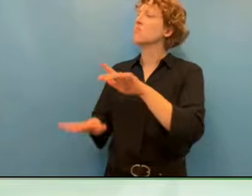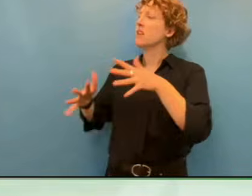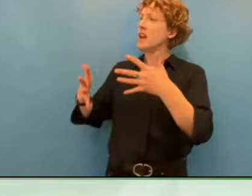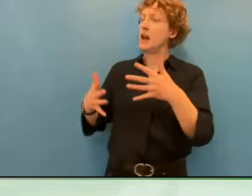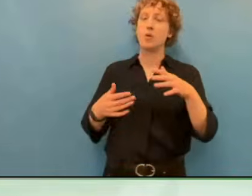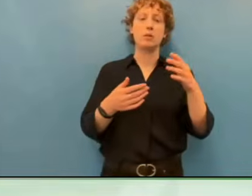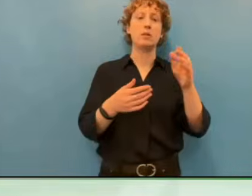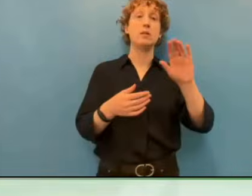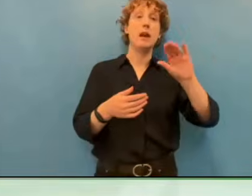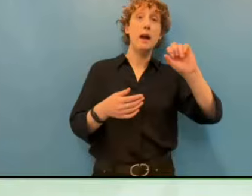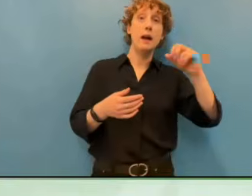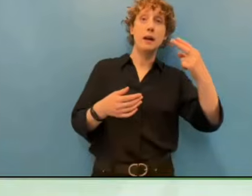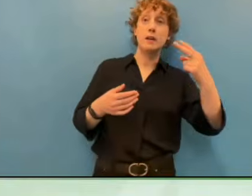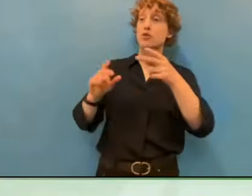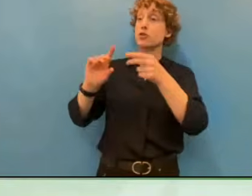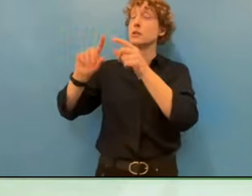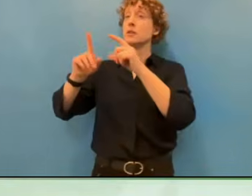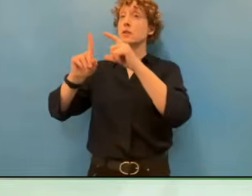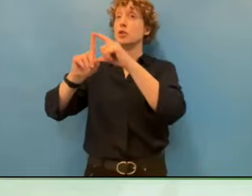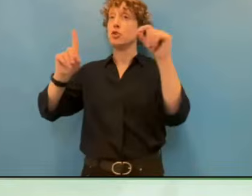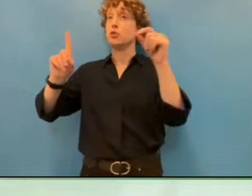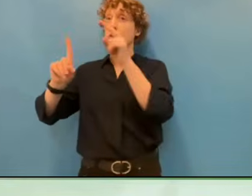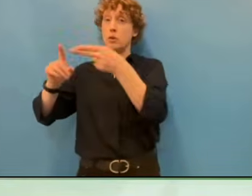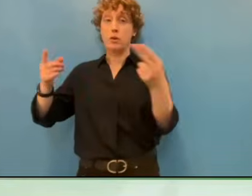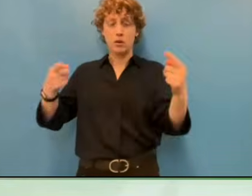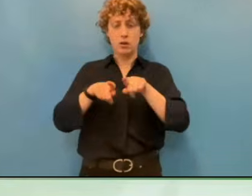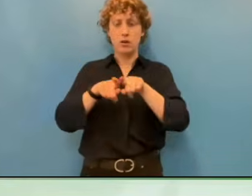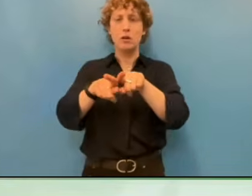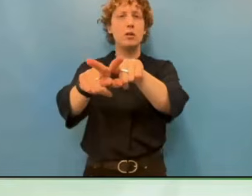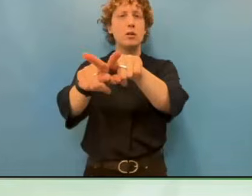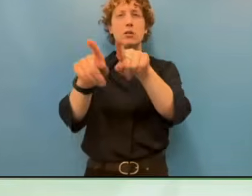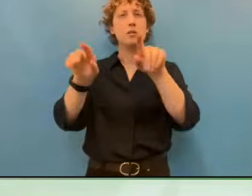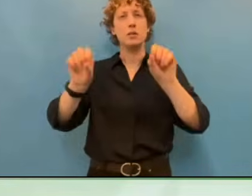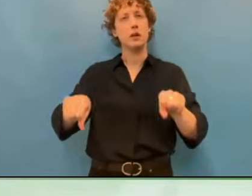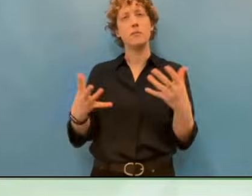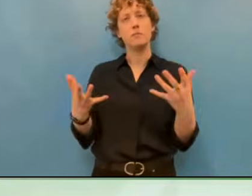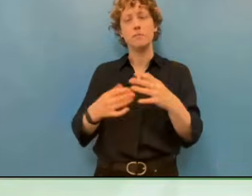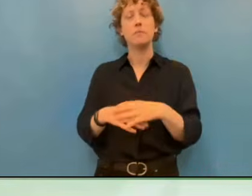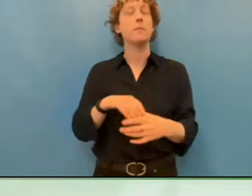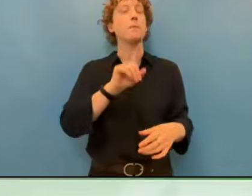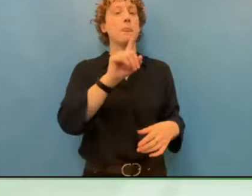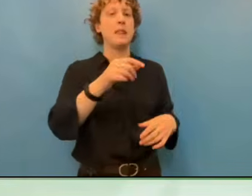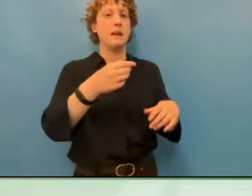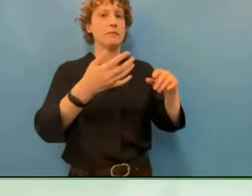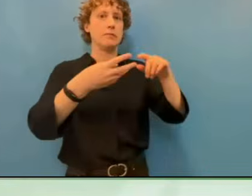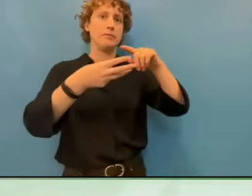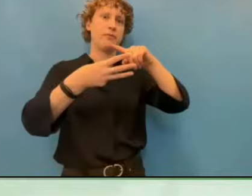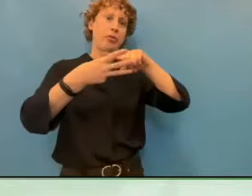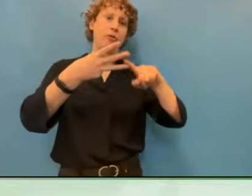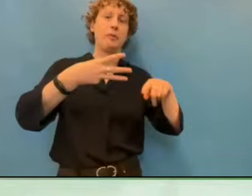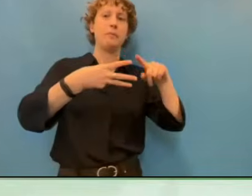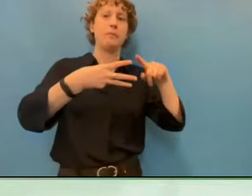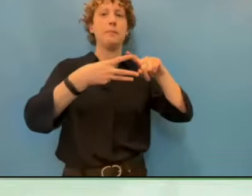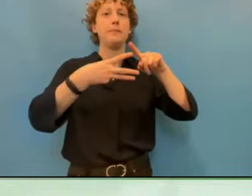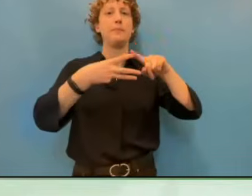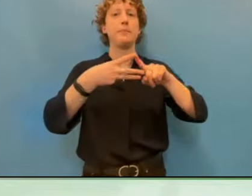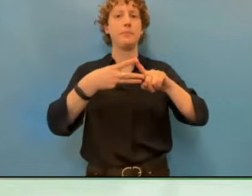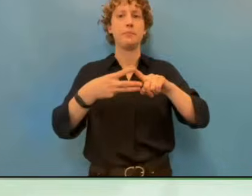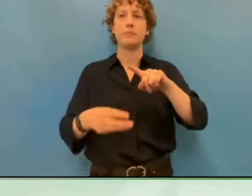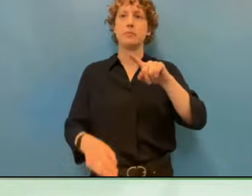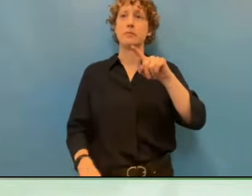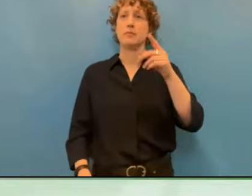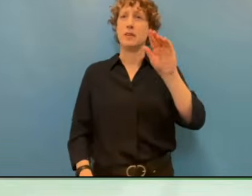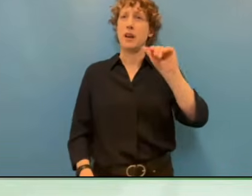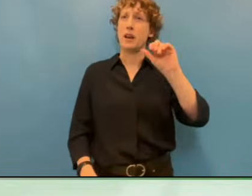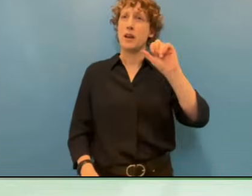three aspects here. The first one is the availability of cash. So you have to ensure that the cash is available in the broader